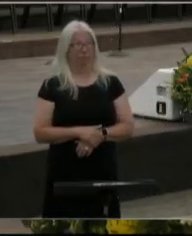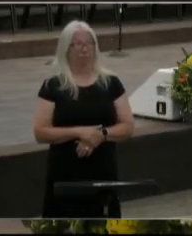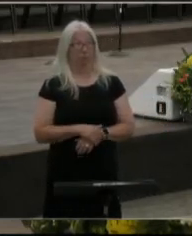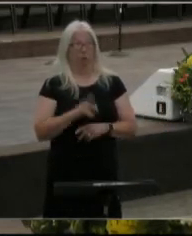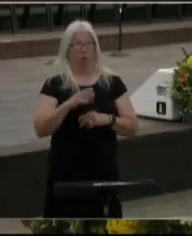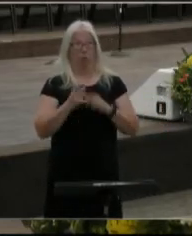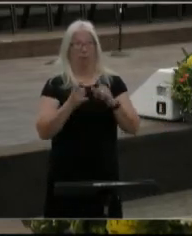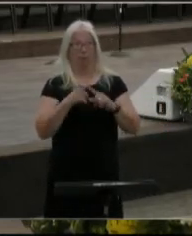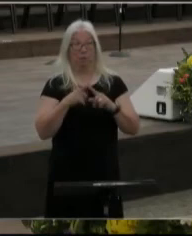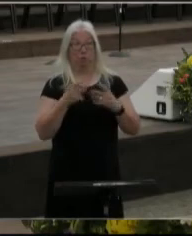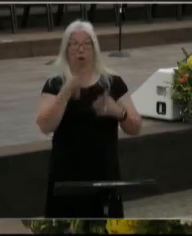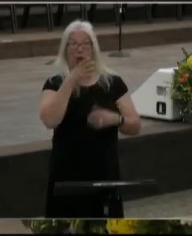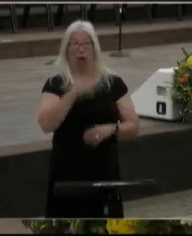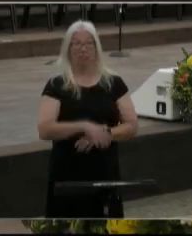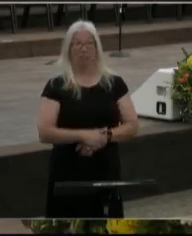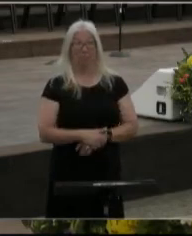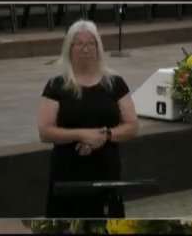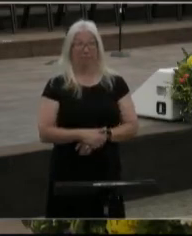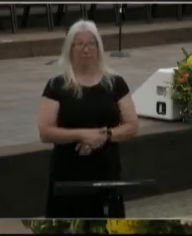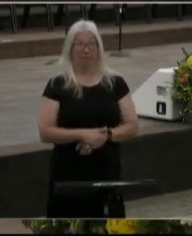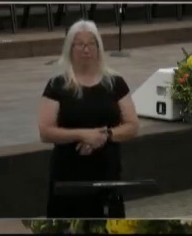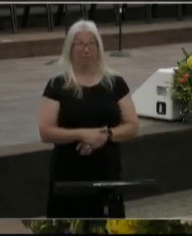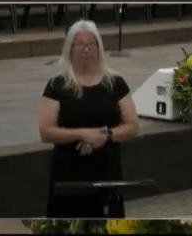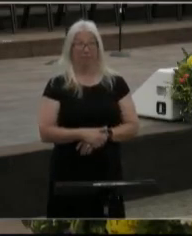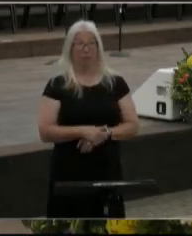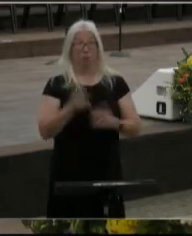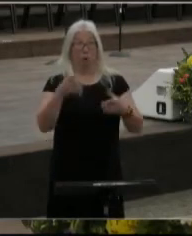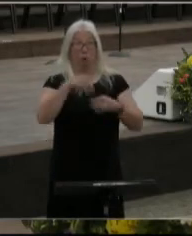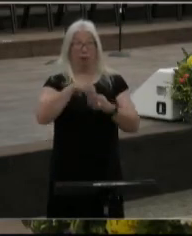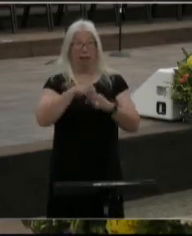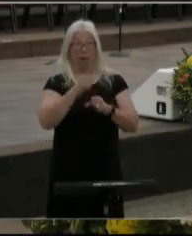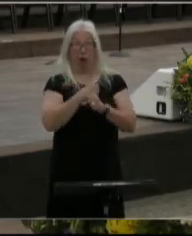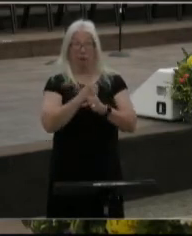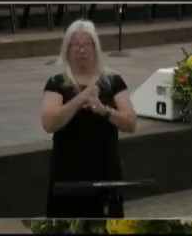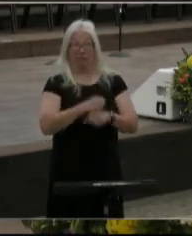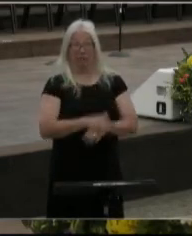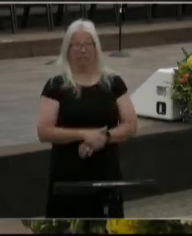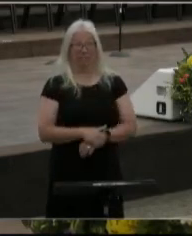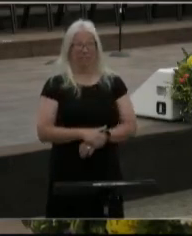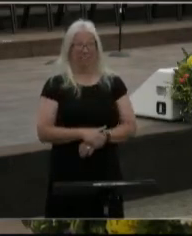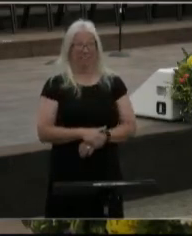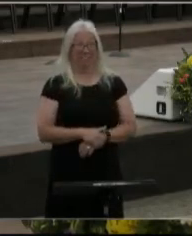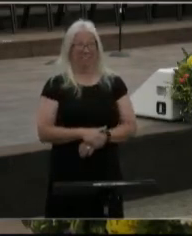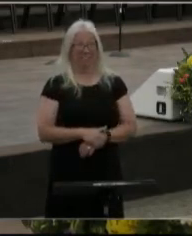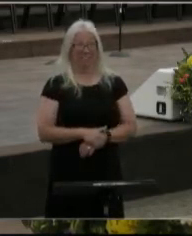Coffee. What temperature? Hot. What you want in it?